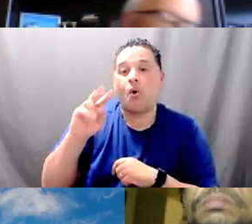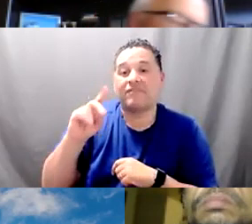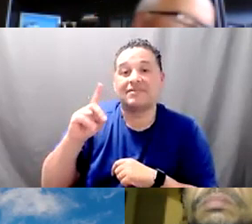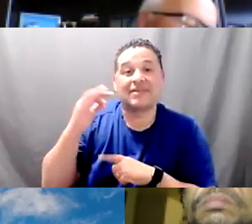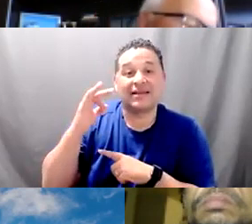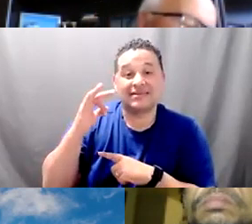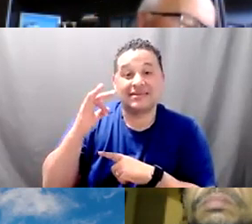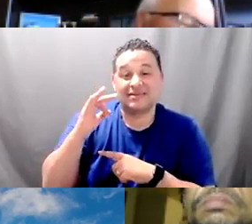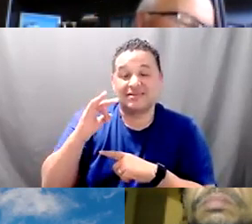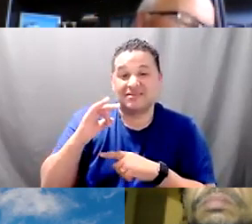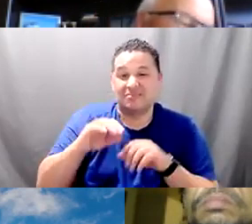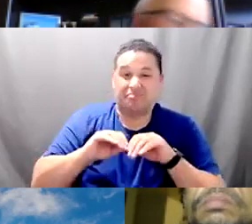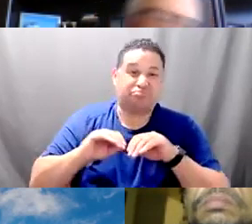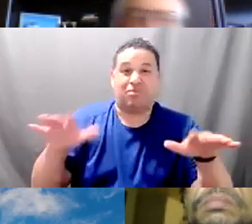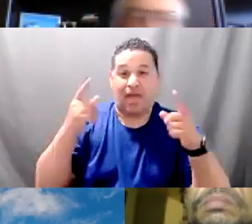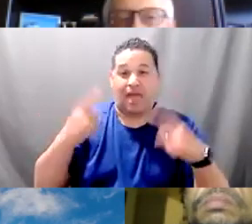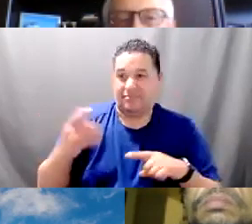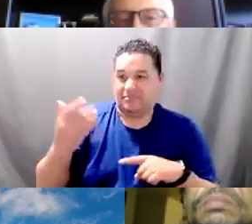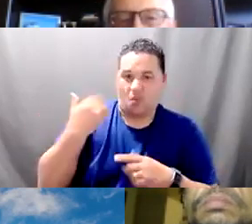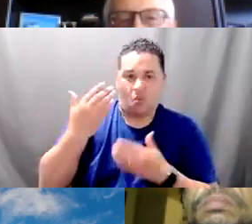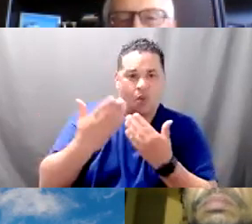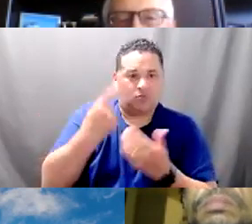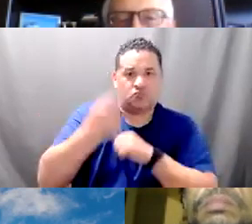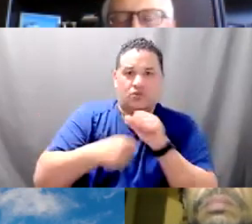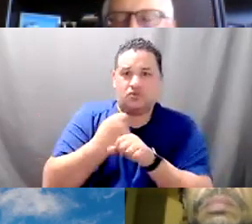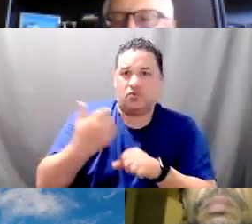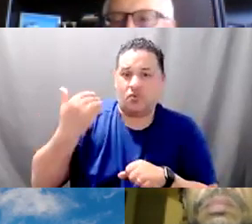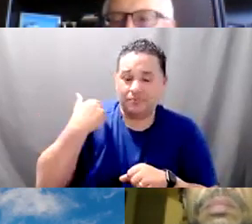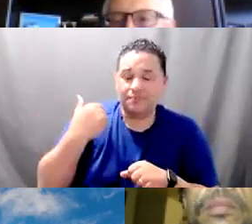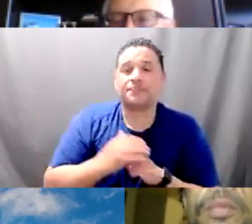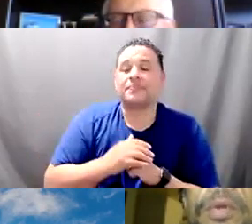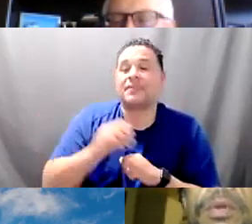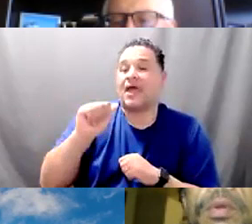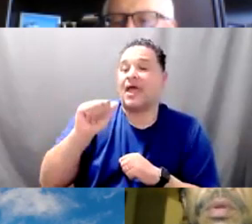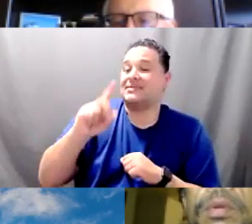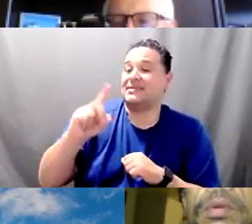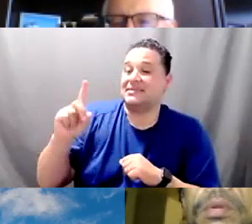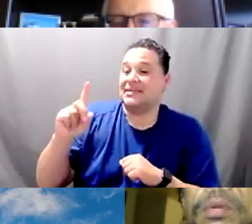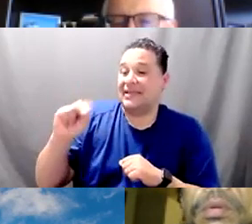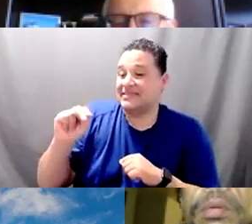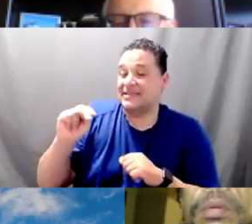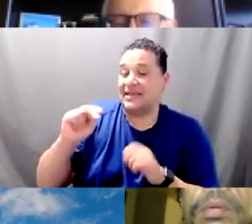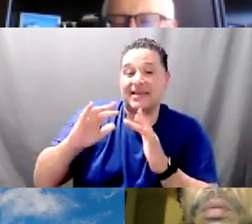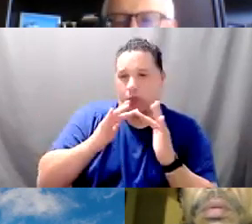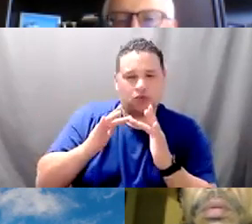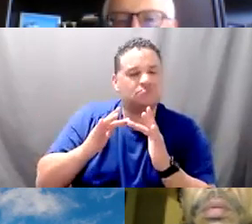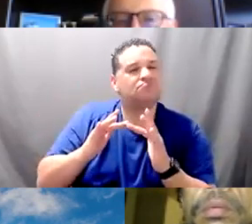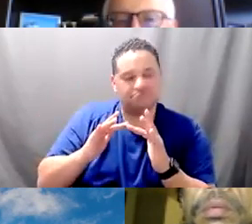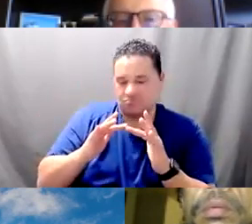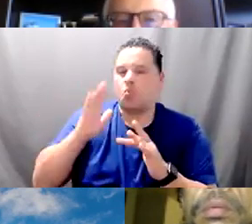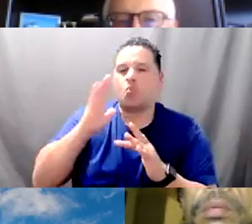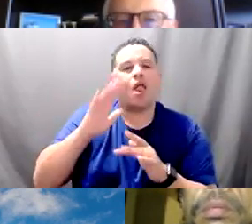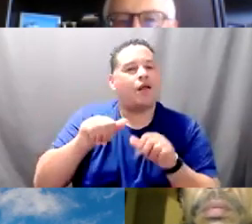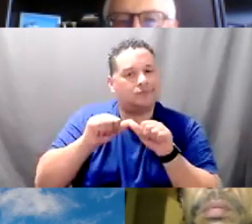happened almost a year ago, the ADDN network will continue to monitor